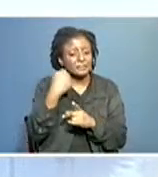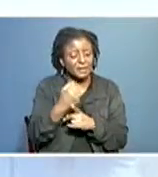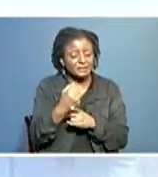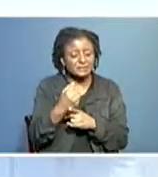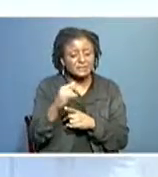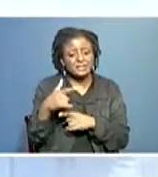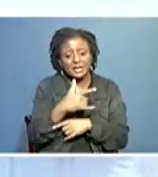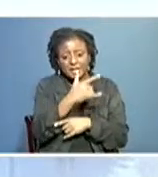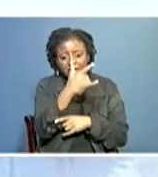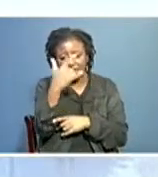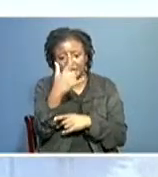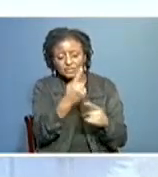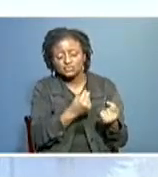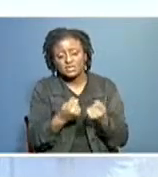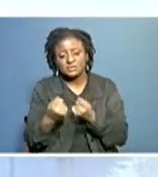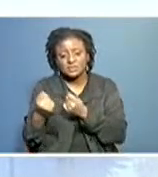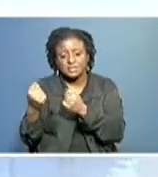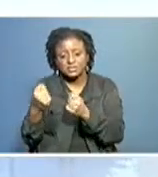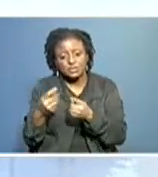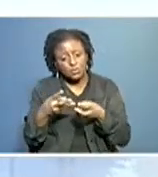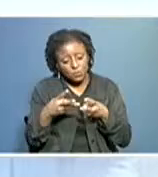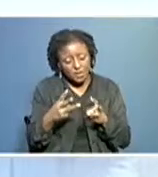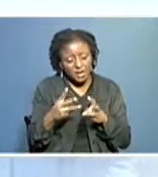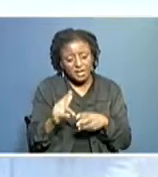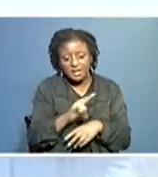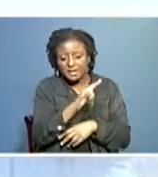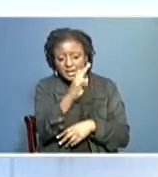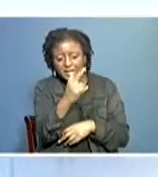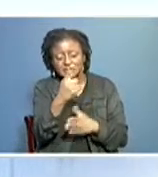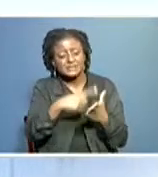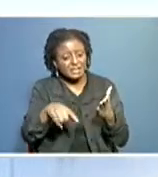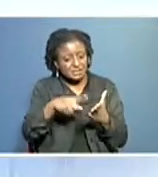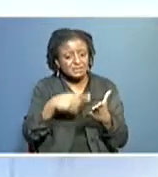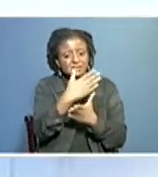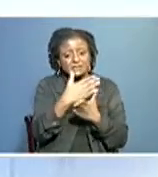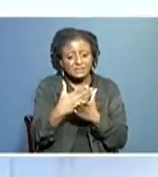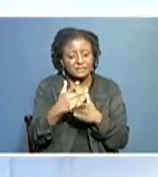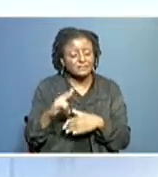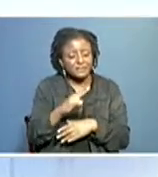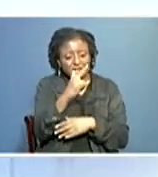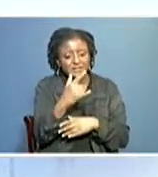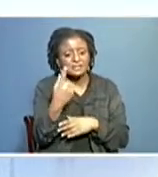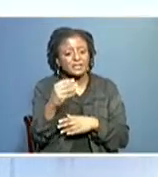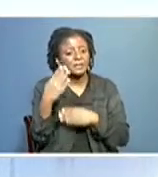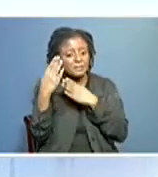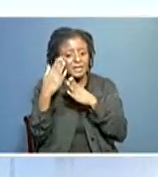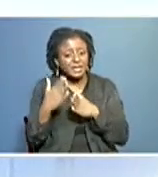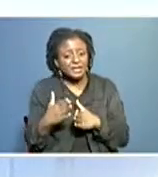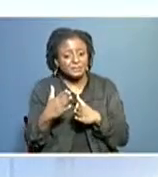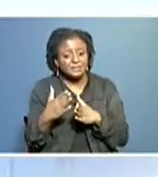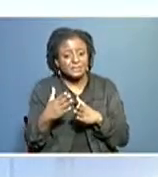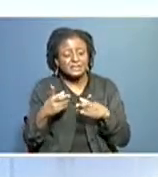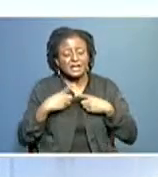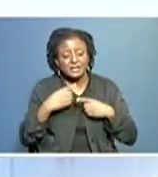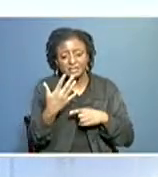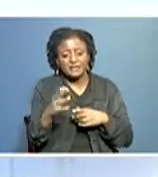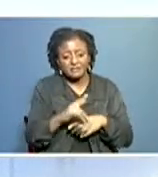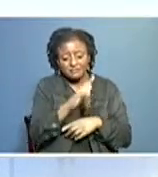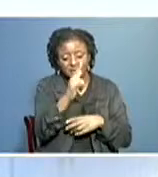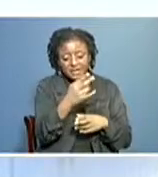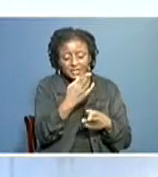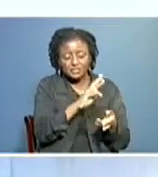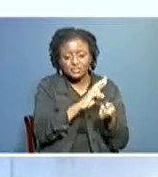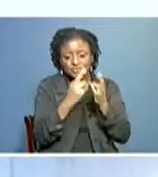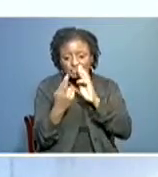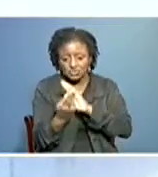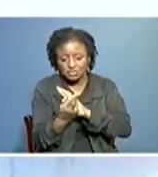transportation. Now, while airlines did cancel some flights, the Bahamian delegation had their flights rerouted and are on their way